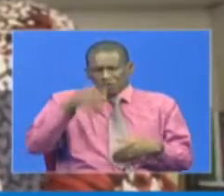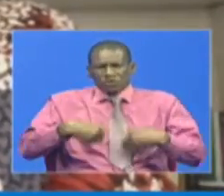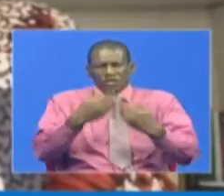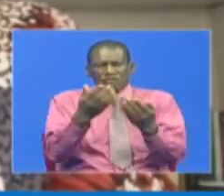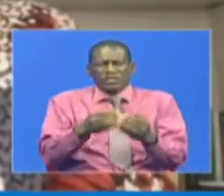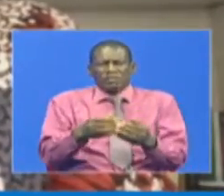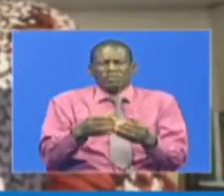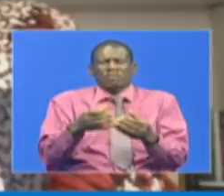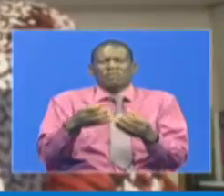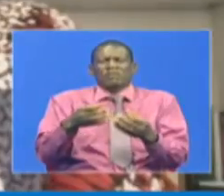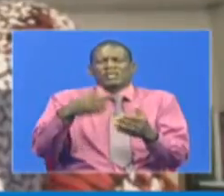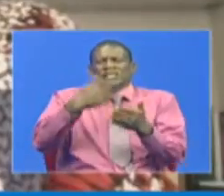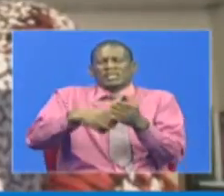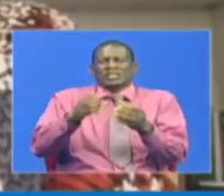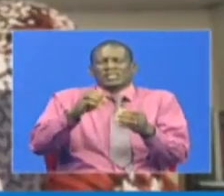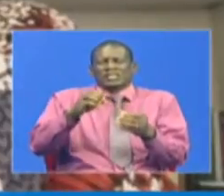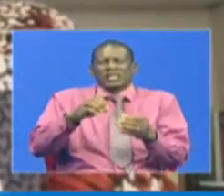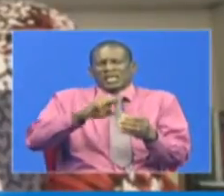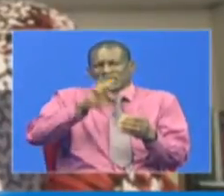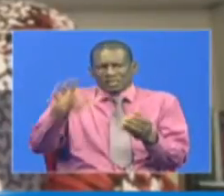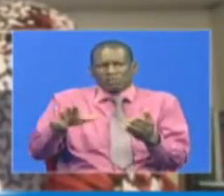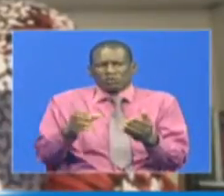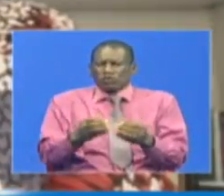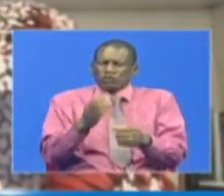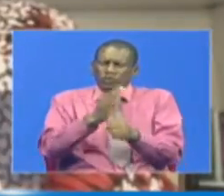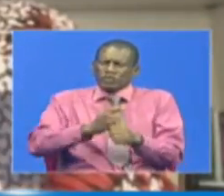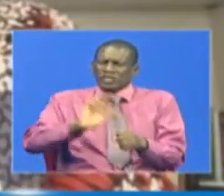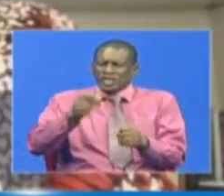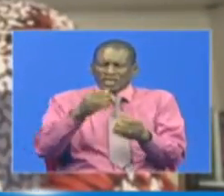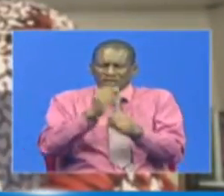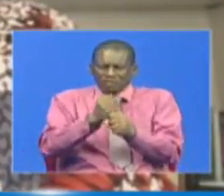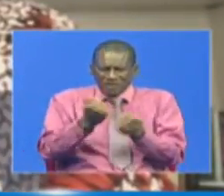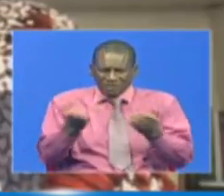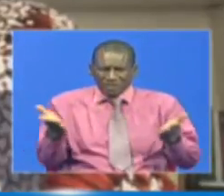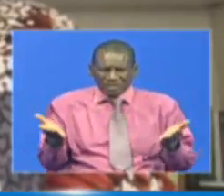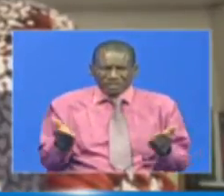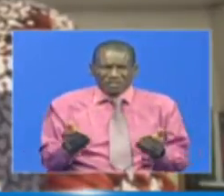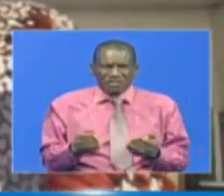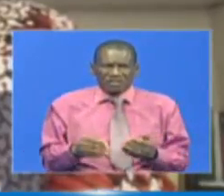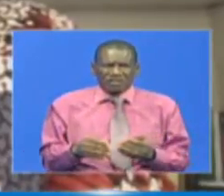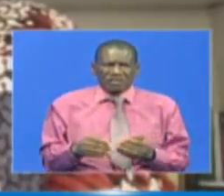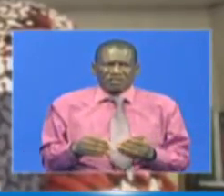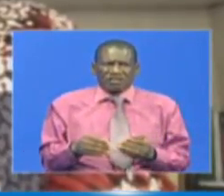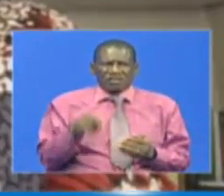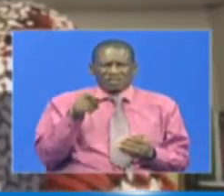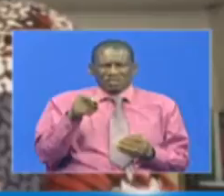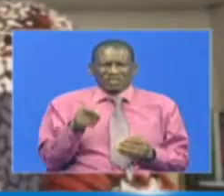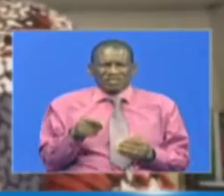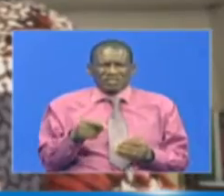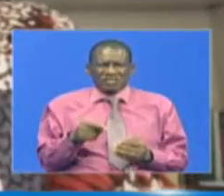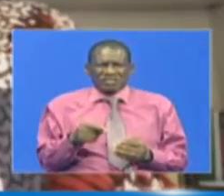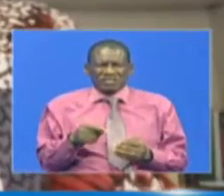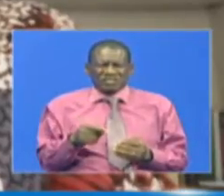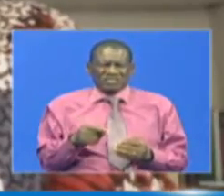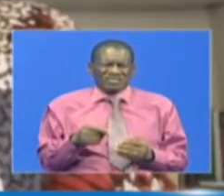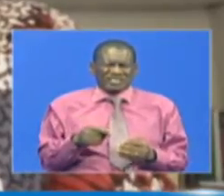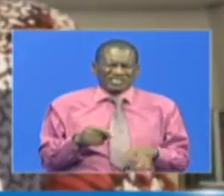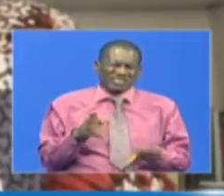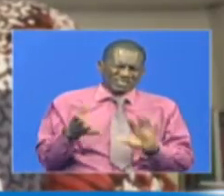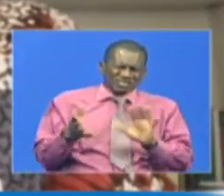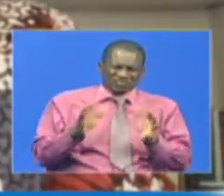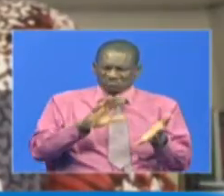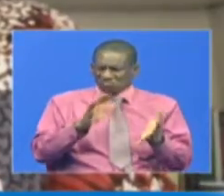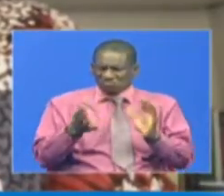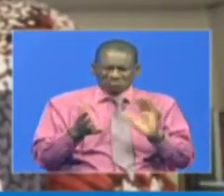waivers on consumption of local goods with, you know, fairly flimsy arguments, which